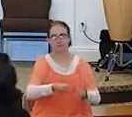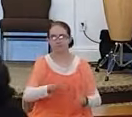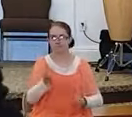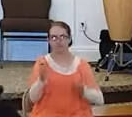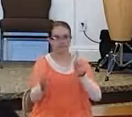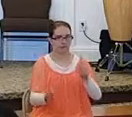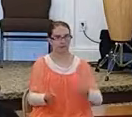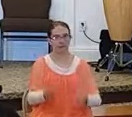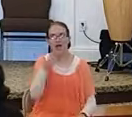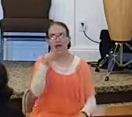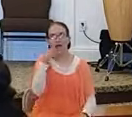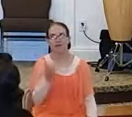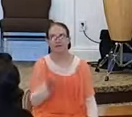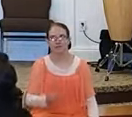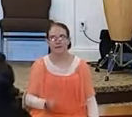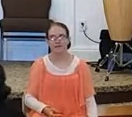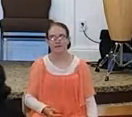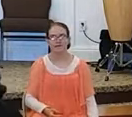Said it.